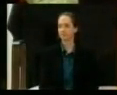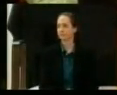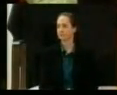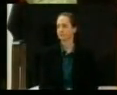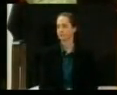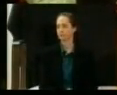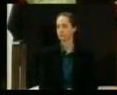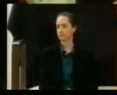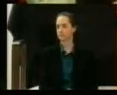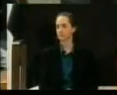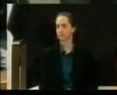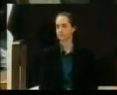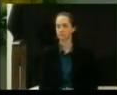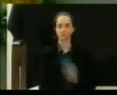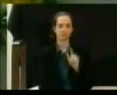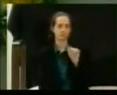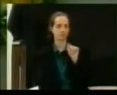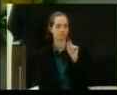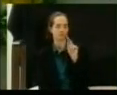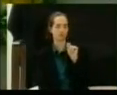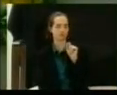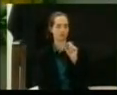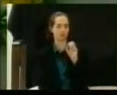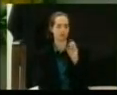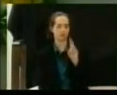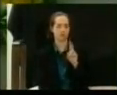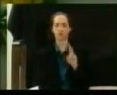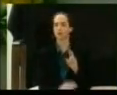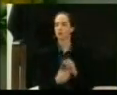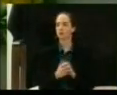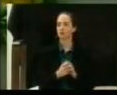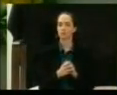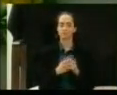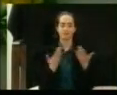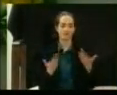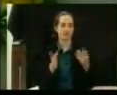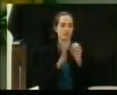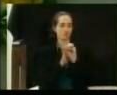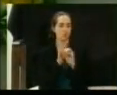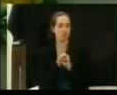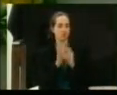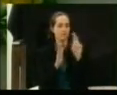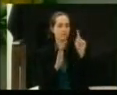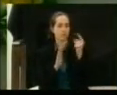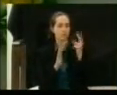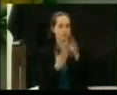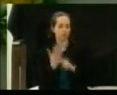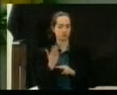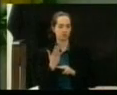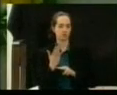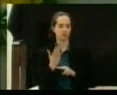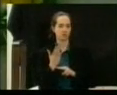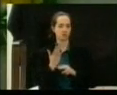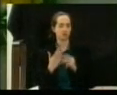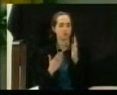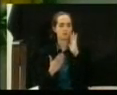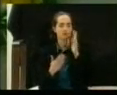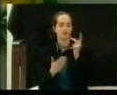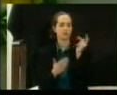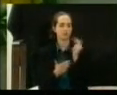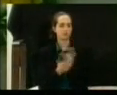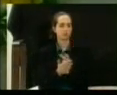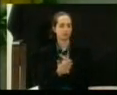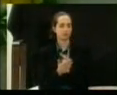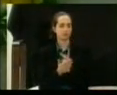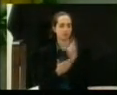Commissioner Lutho. Thank you, Mr. Chairman. Since this is an ordinance on first reading and we'll have to approve it on a second reading,